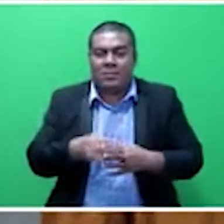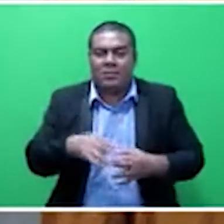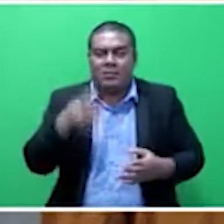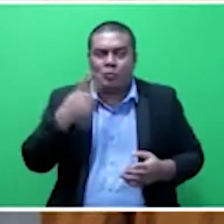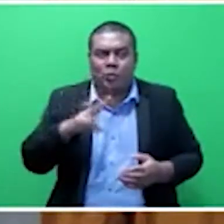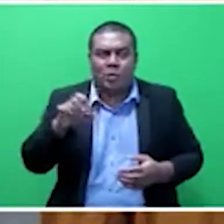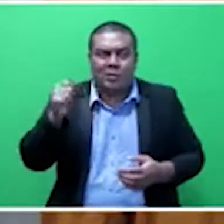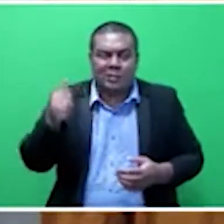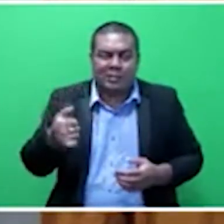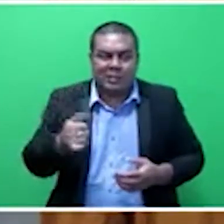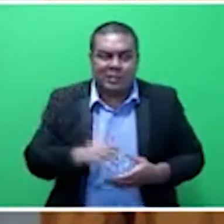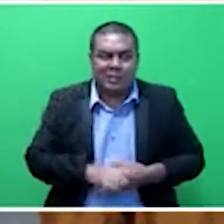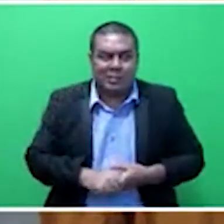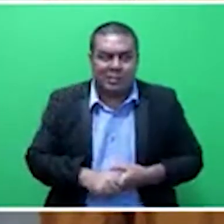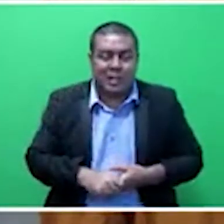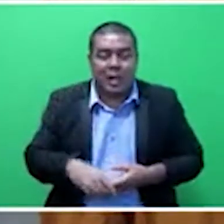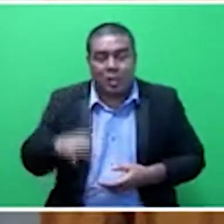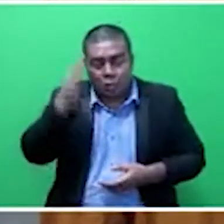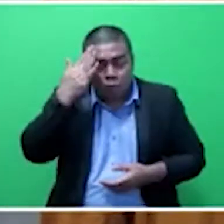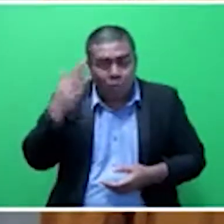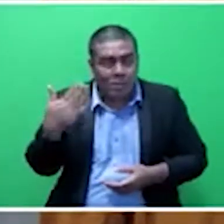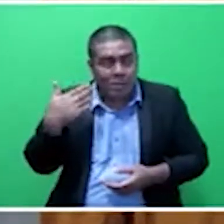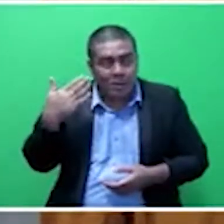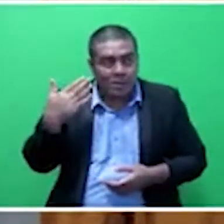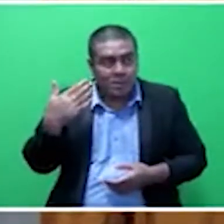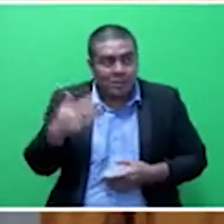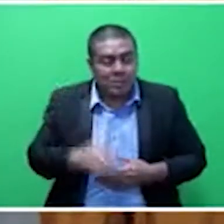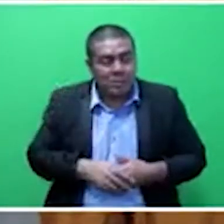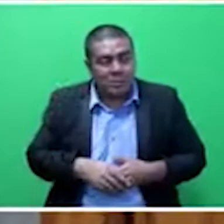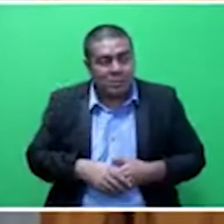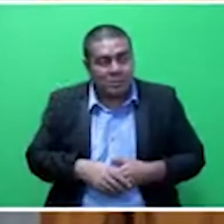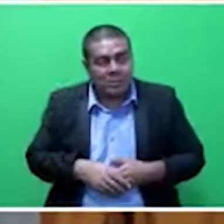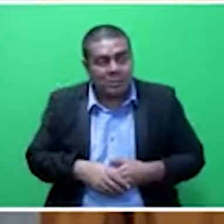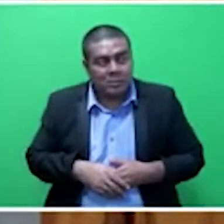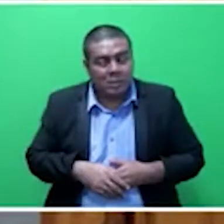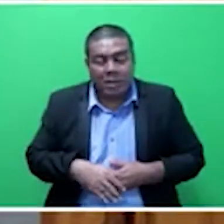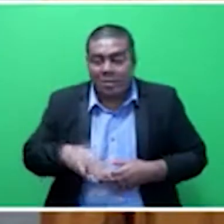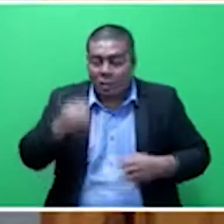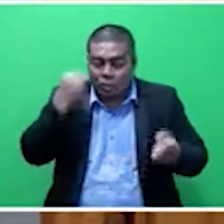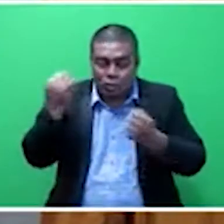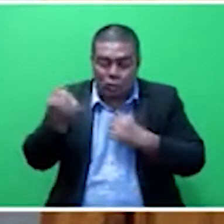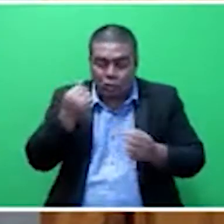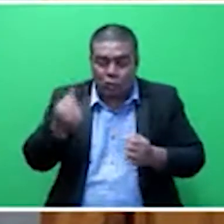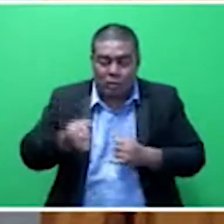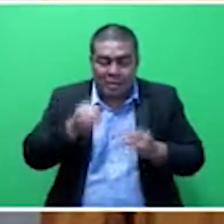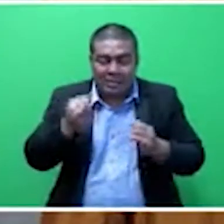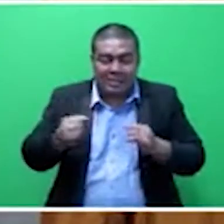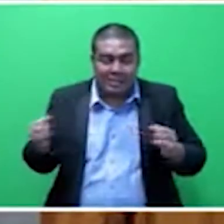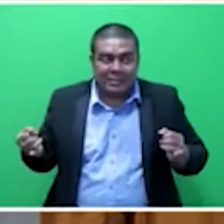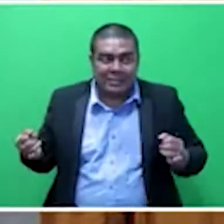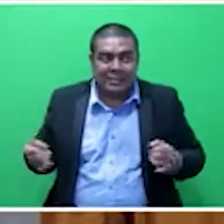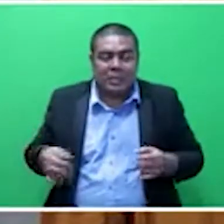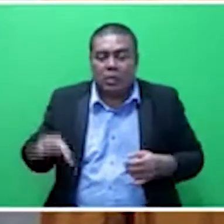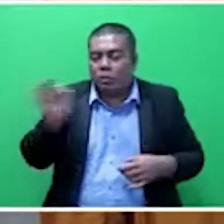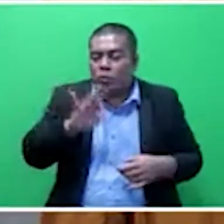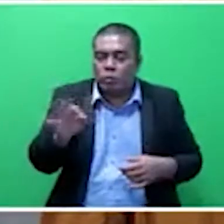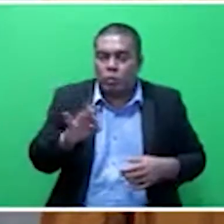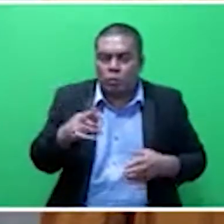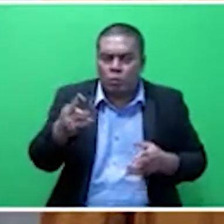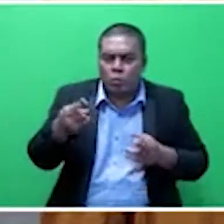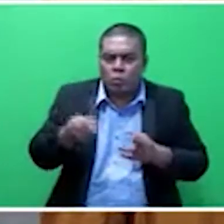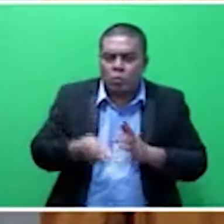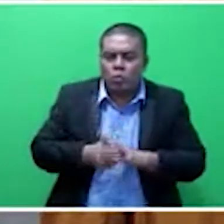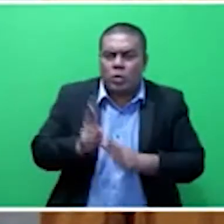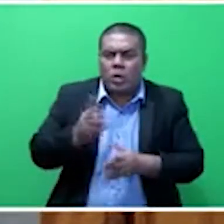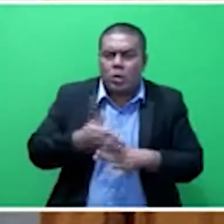2006. And to remind Mr. Honorable Kunitani, the sugar industry has dropped because of the non-renewal of lease. At that